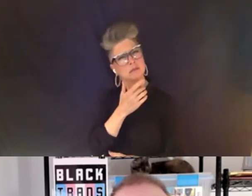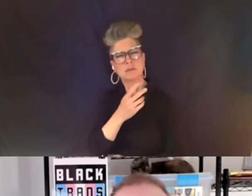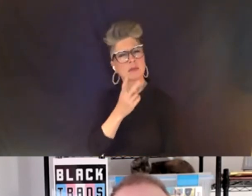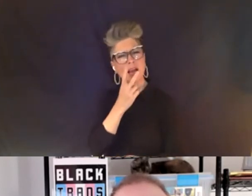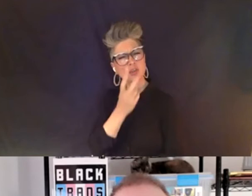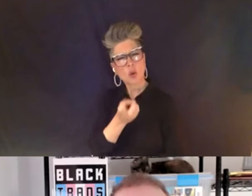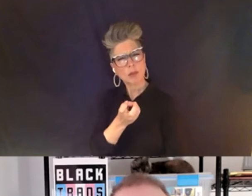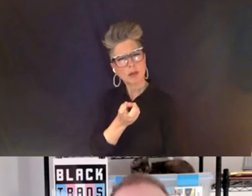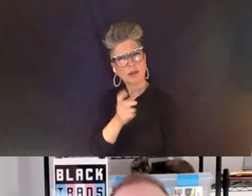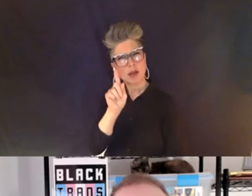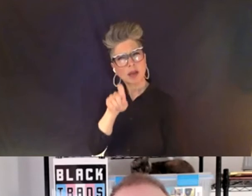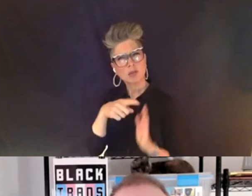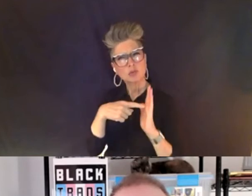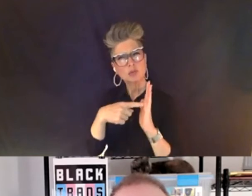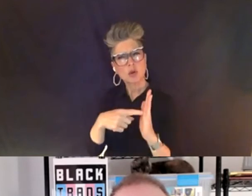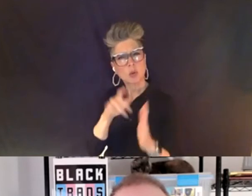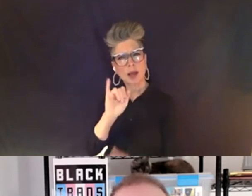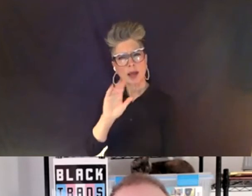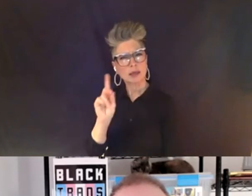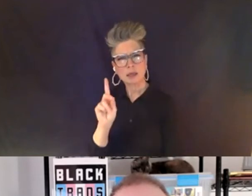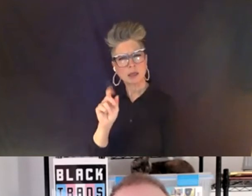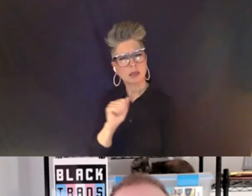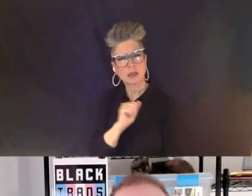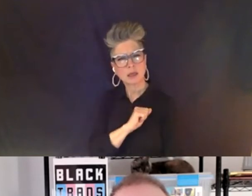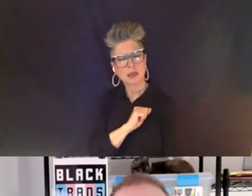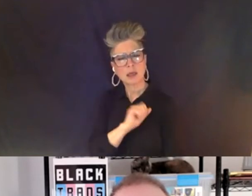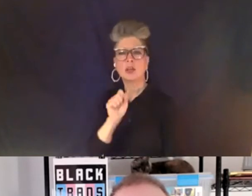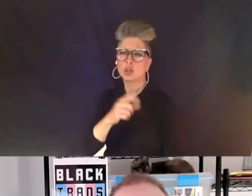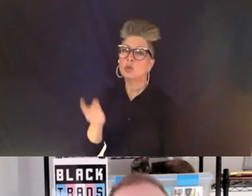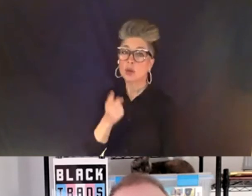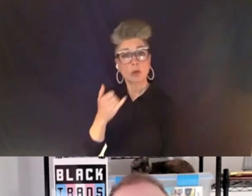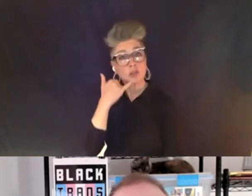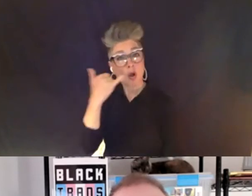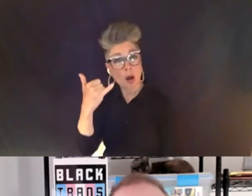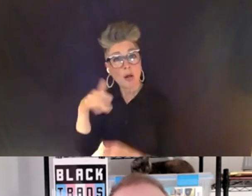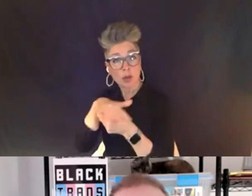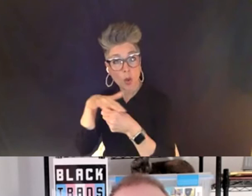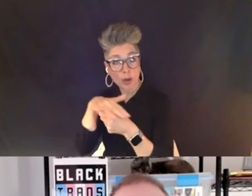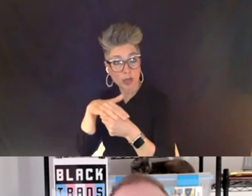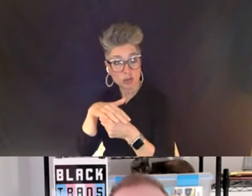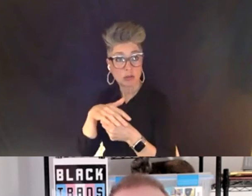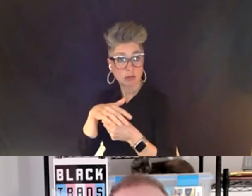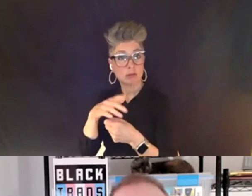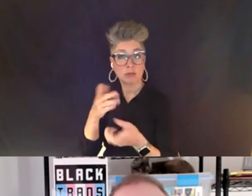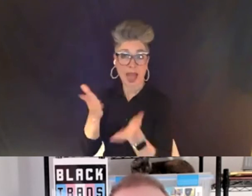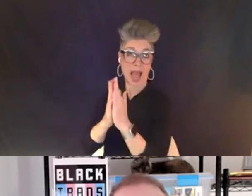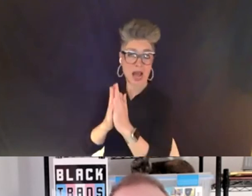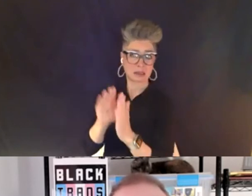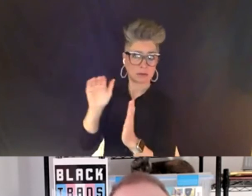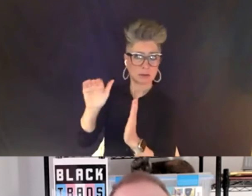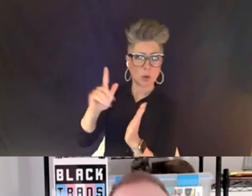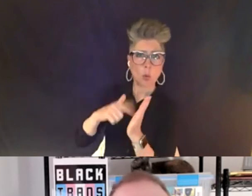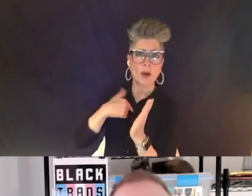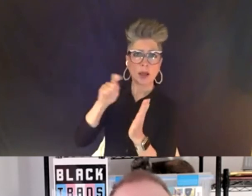an ID. So you can always call that location that you are intending to go to and say, what information do I need to